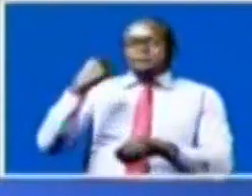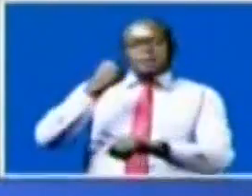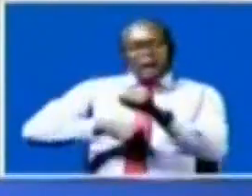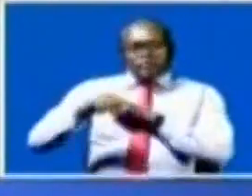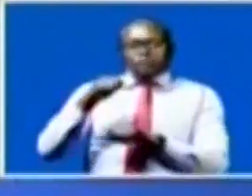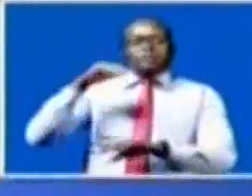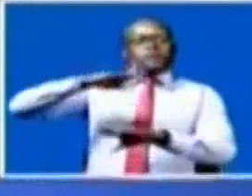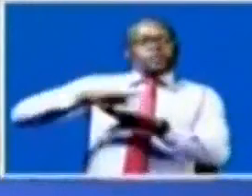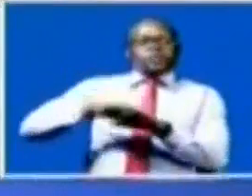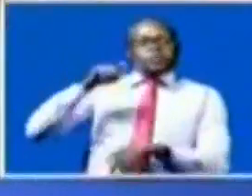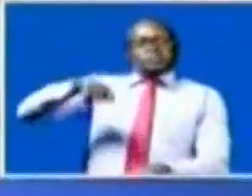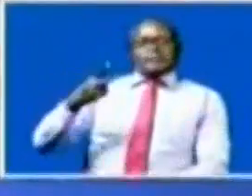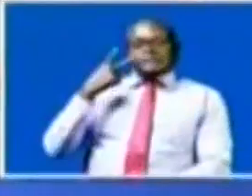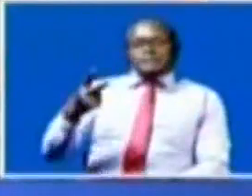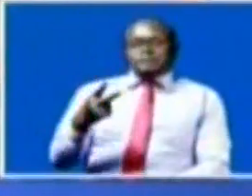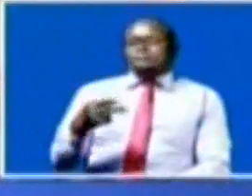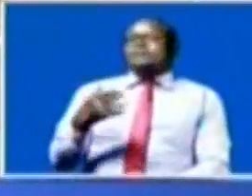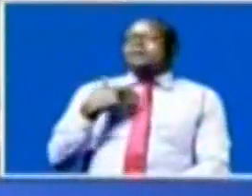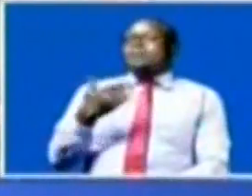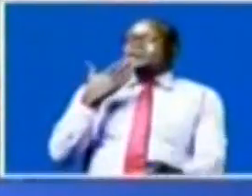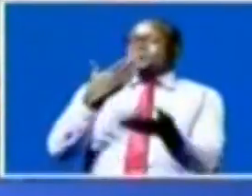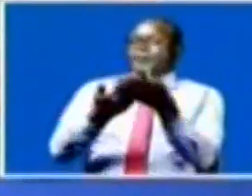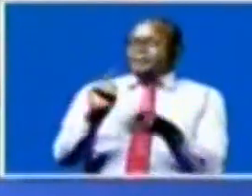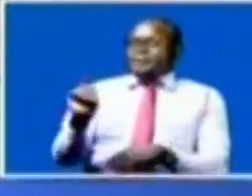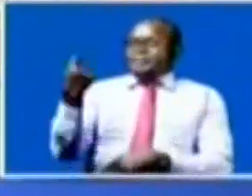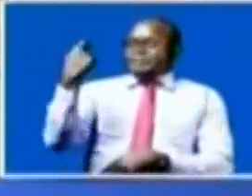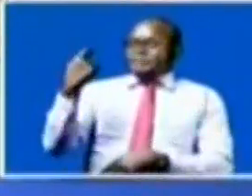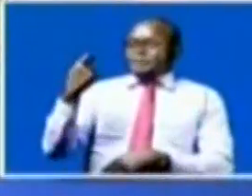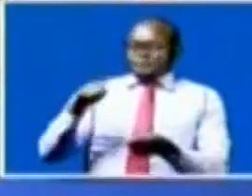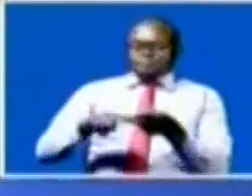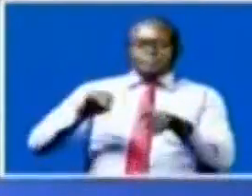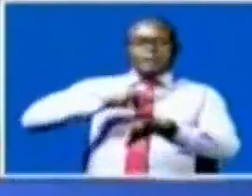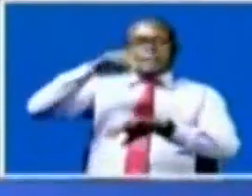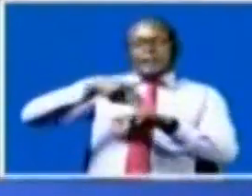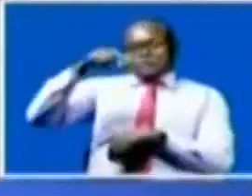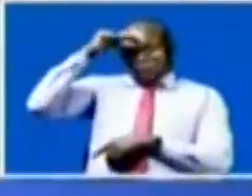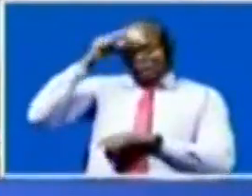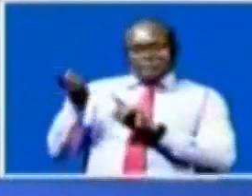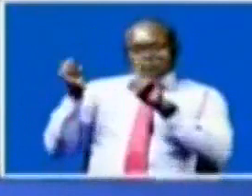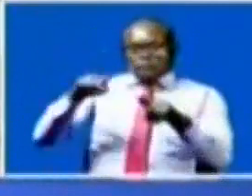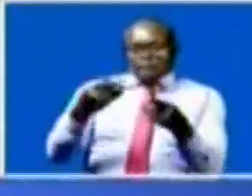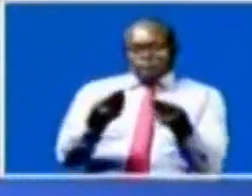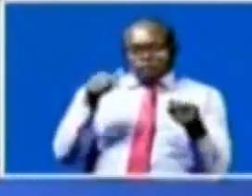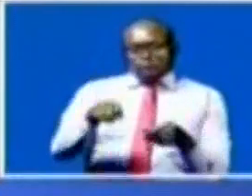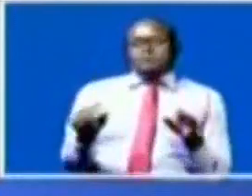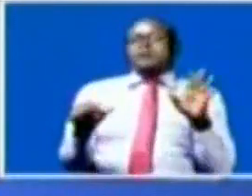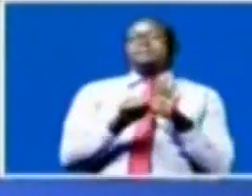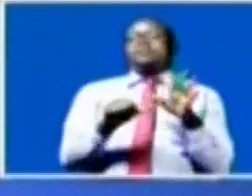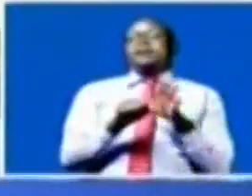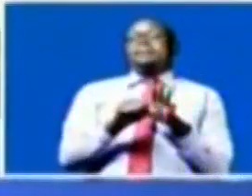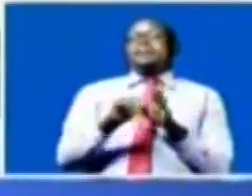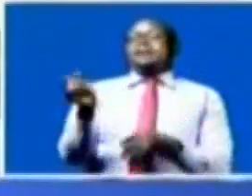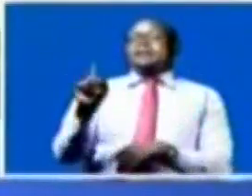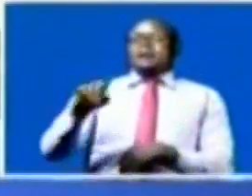actions that we need to see. And I want to thank the president and the national government for coming in to sort out many of the problems in the